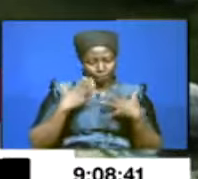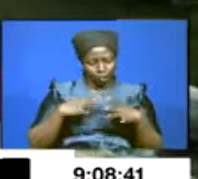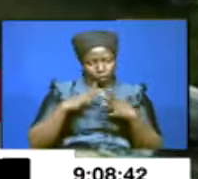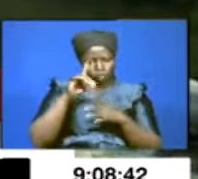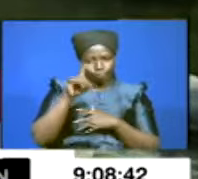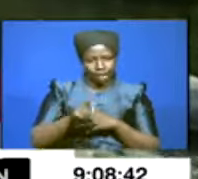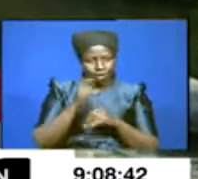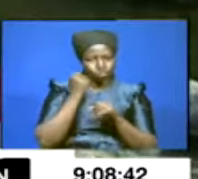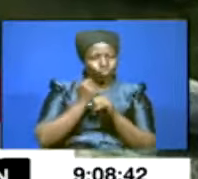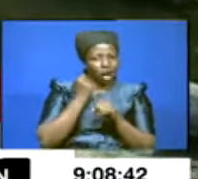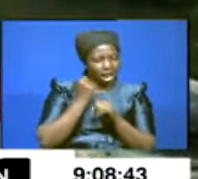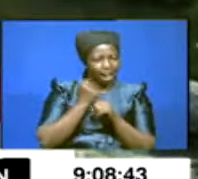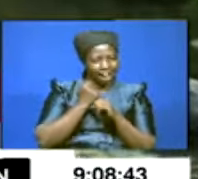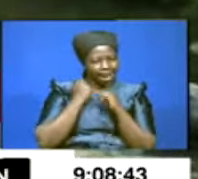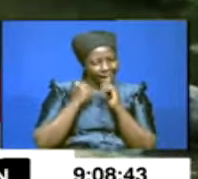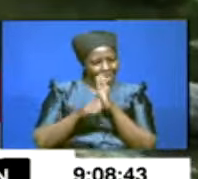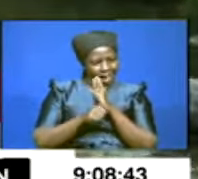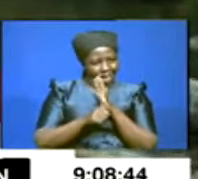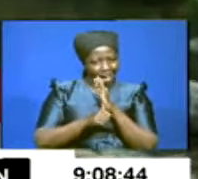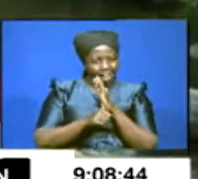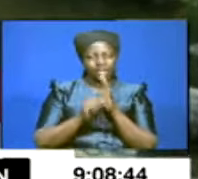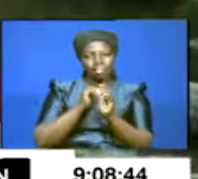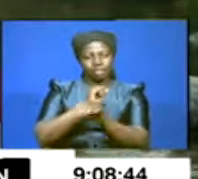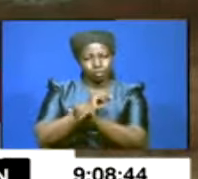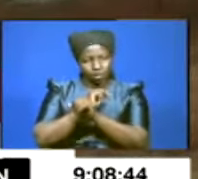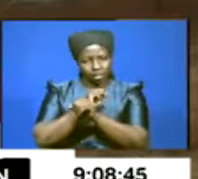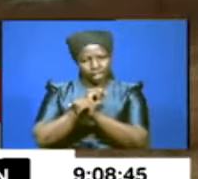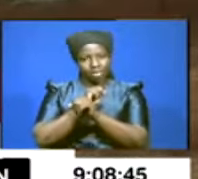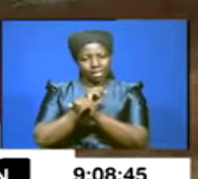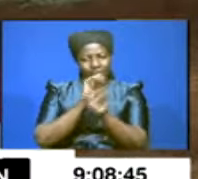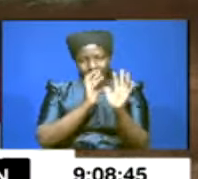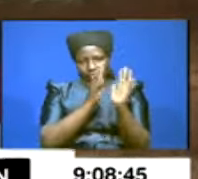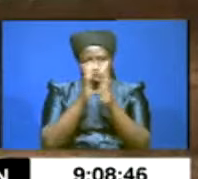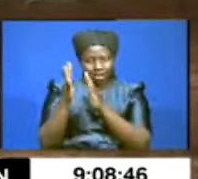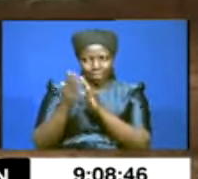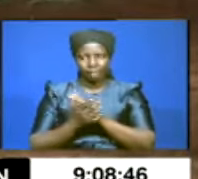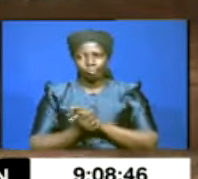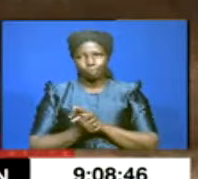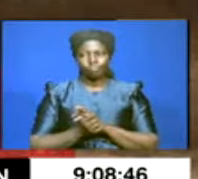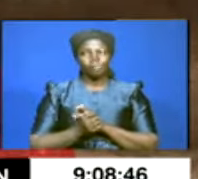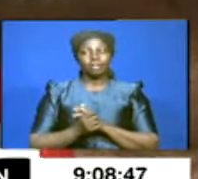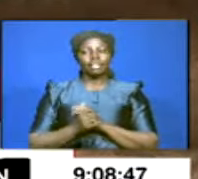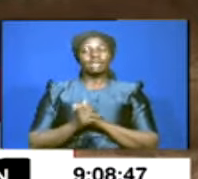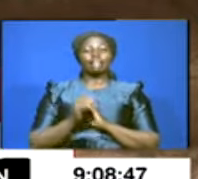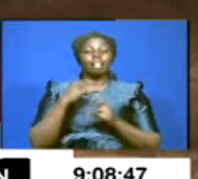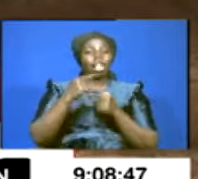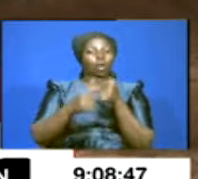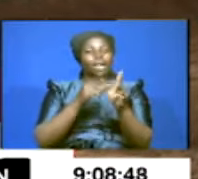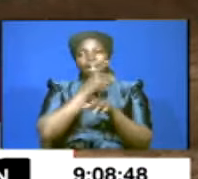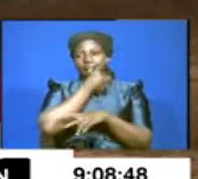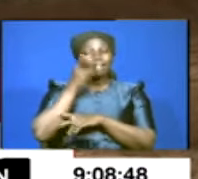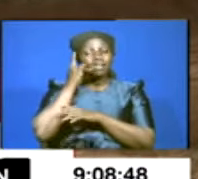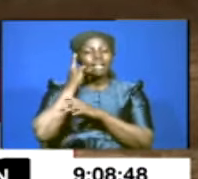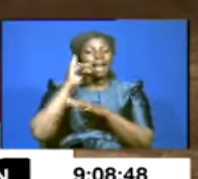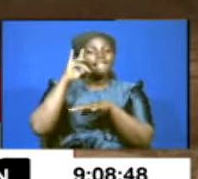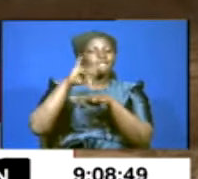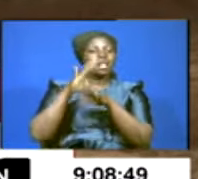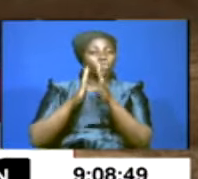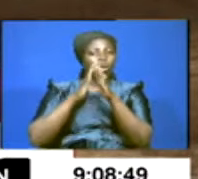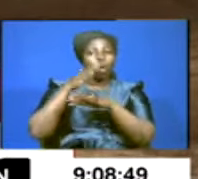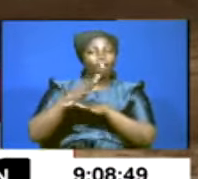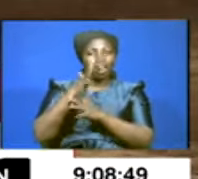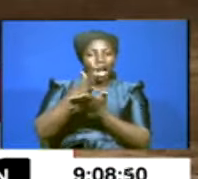efforts in preservation of water catchment areas. The ongoing drought has affected more than half of the counties in the